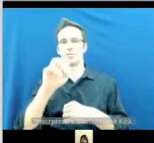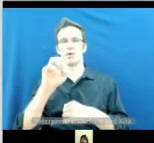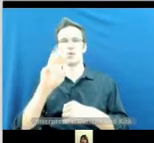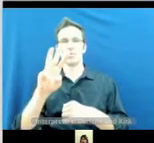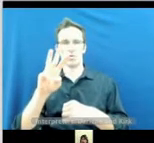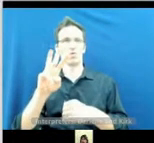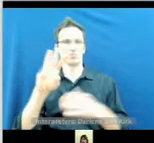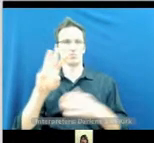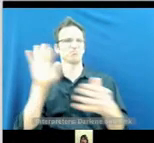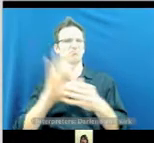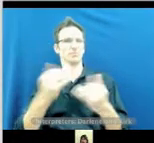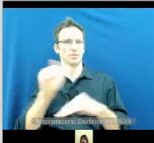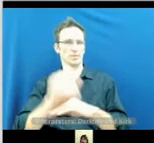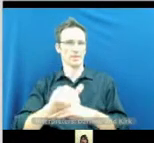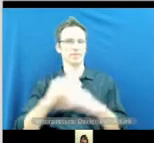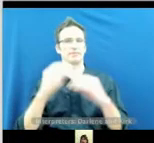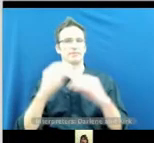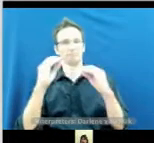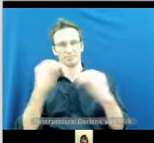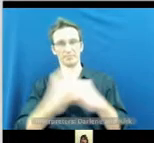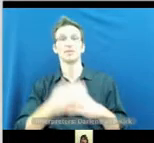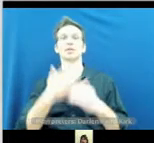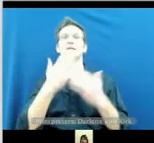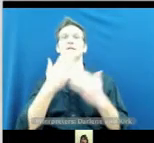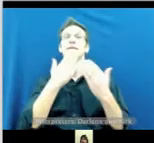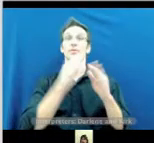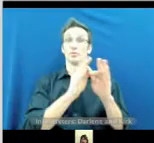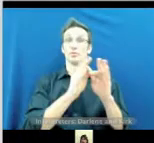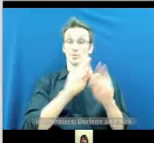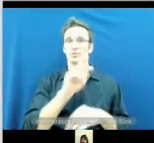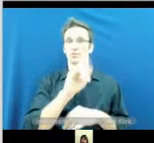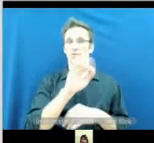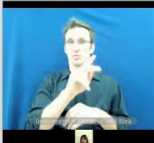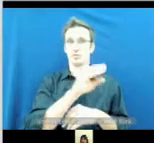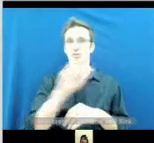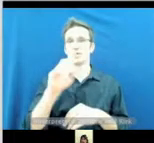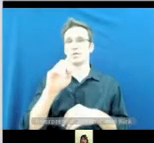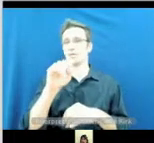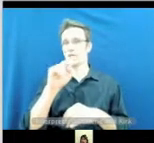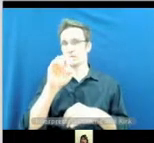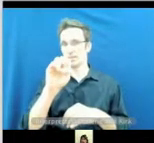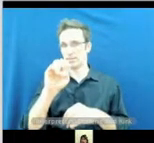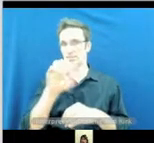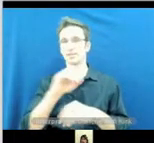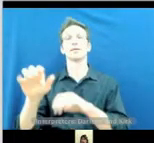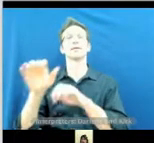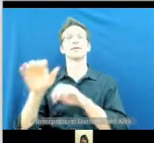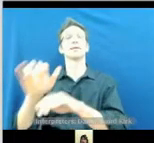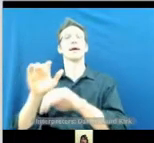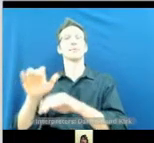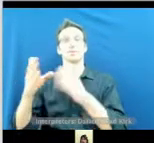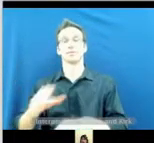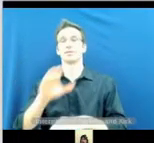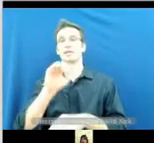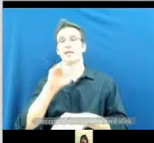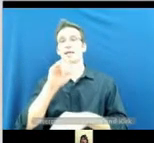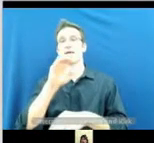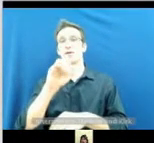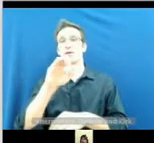our interpreters, Kirk and Darlene, and our captionist, Carrie O'Brien. And of course, our